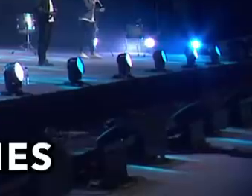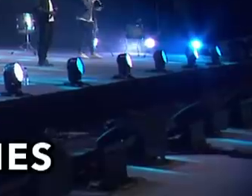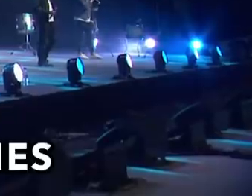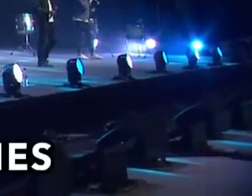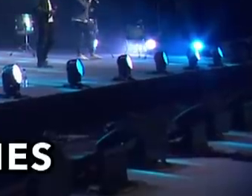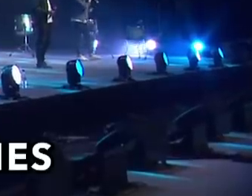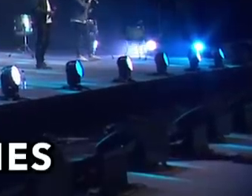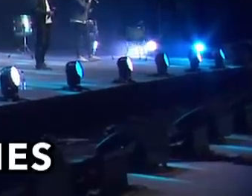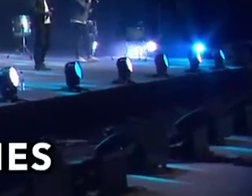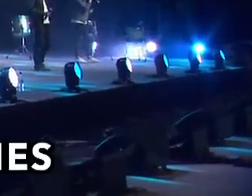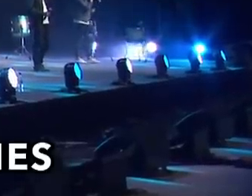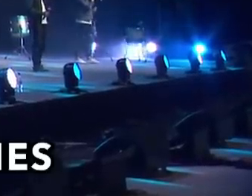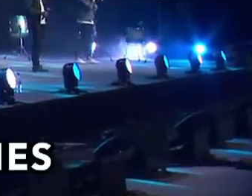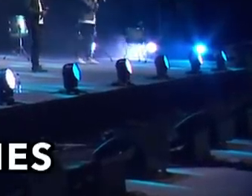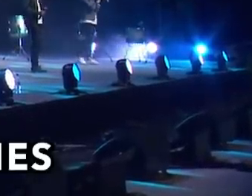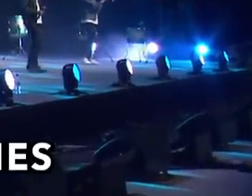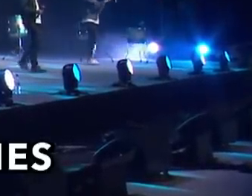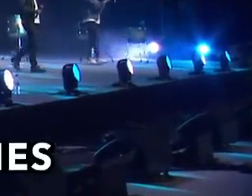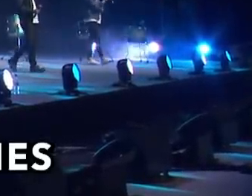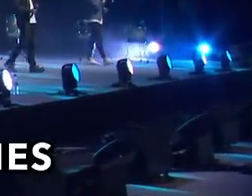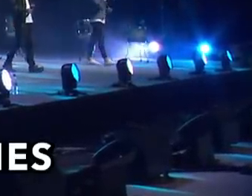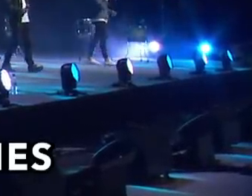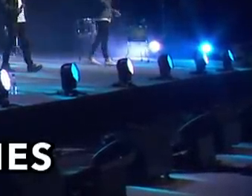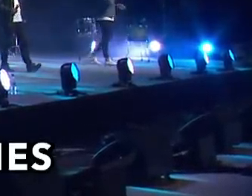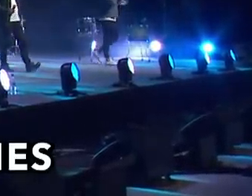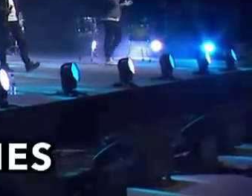let me be singing when the